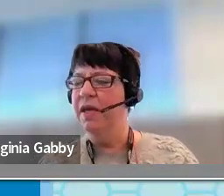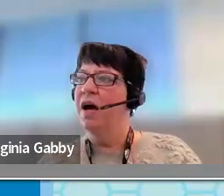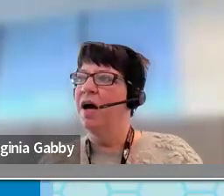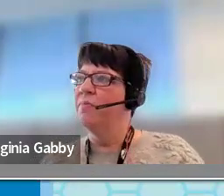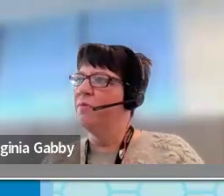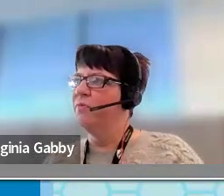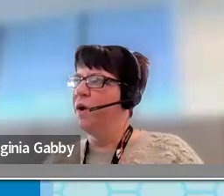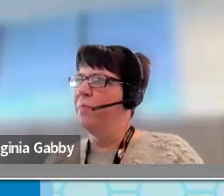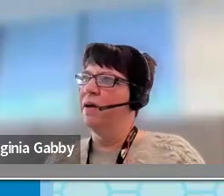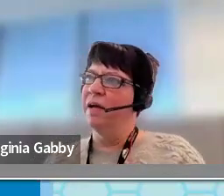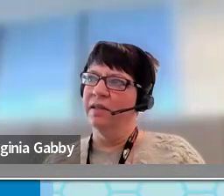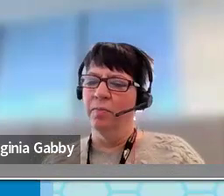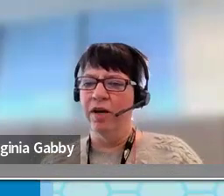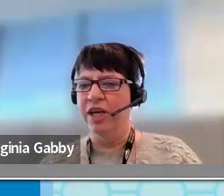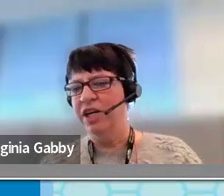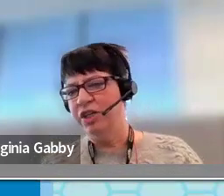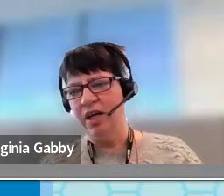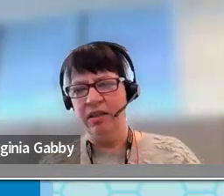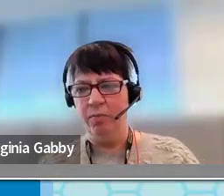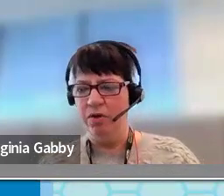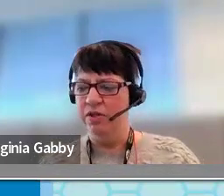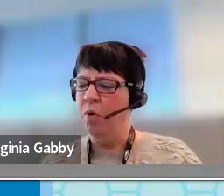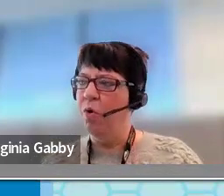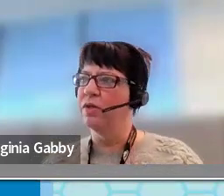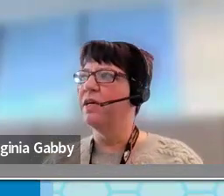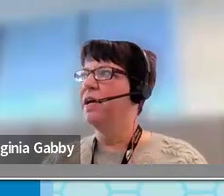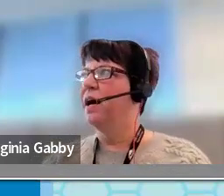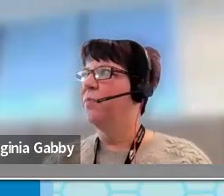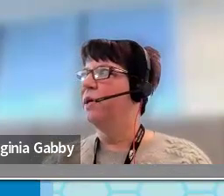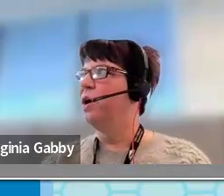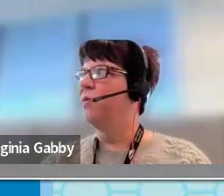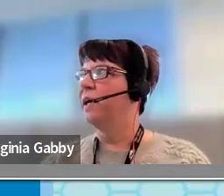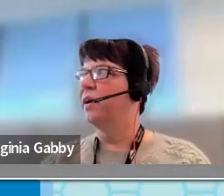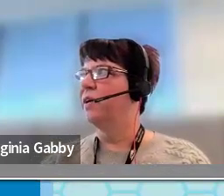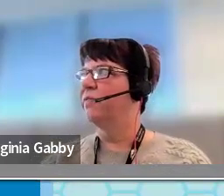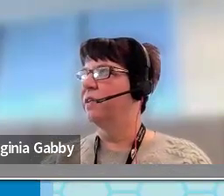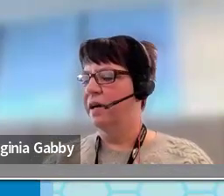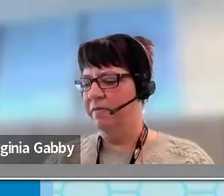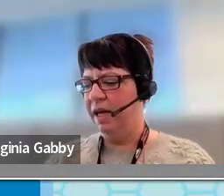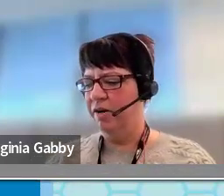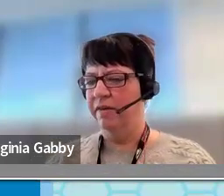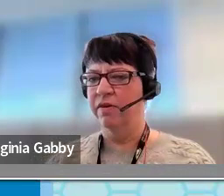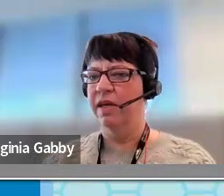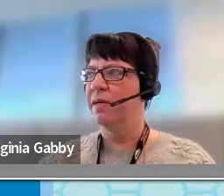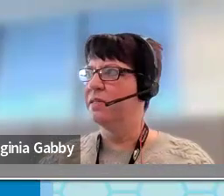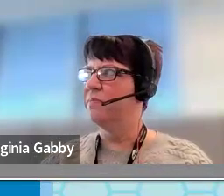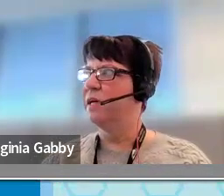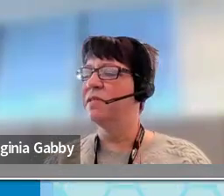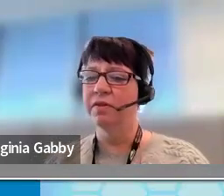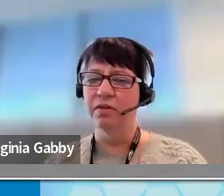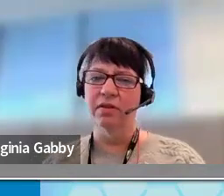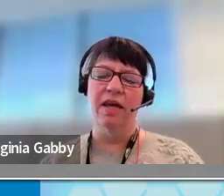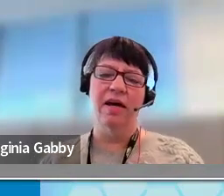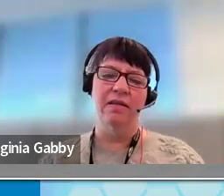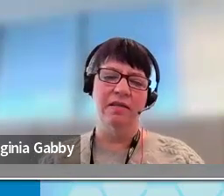benefit from a little more education, a little more support. We know that the life of a caregiver can be